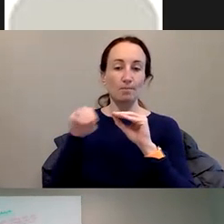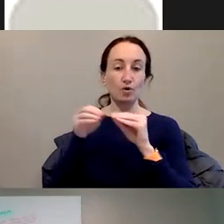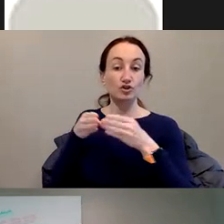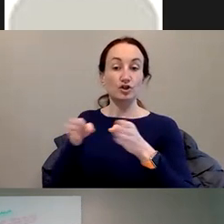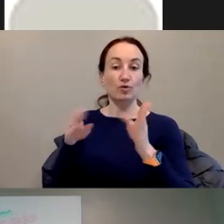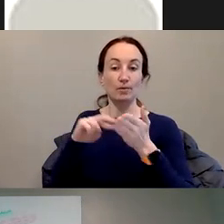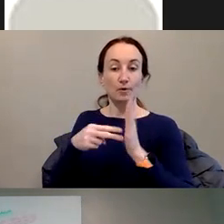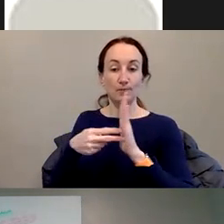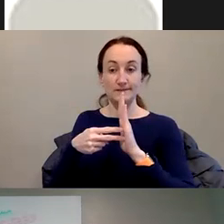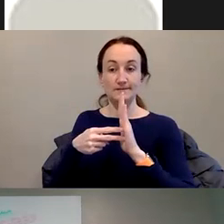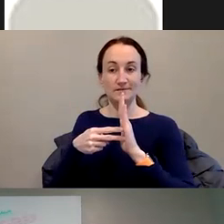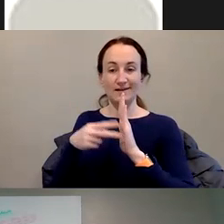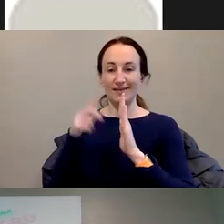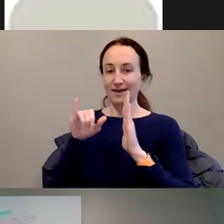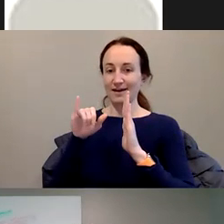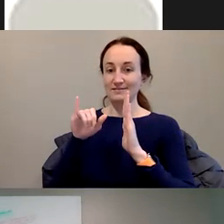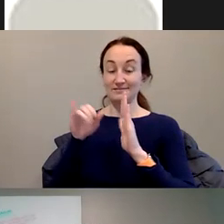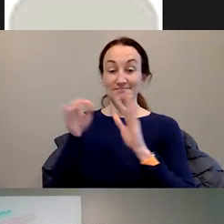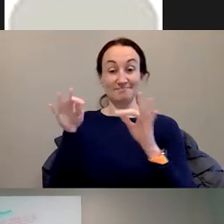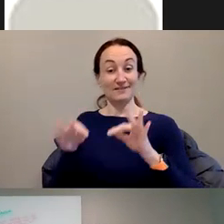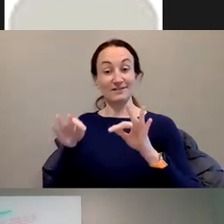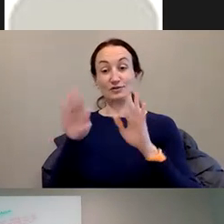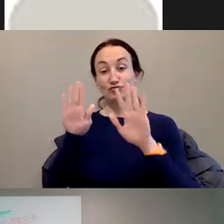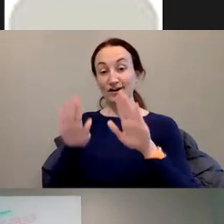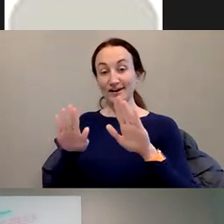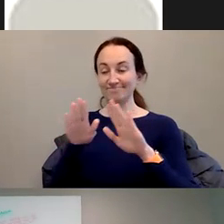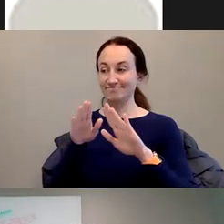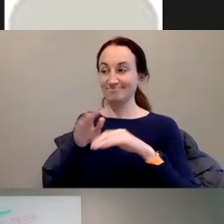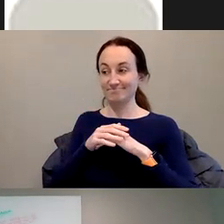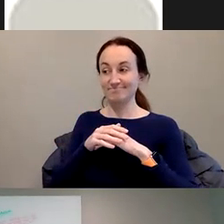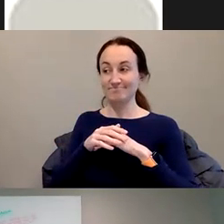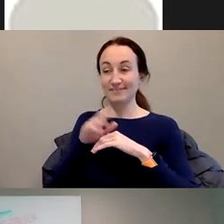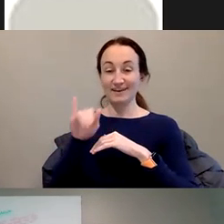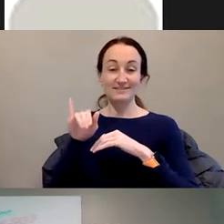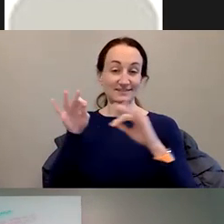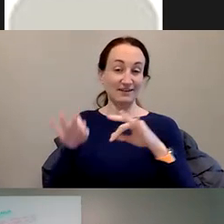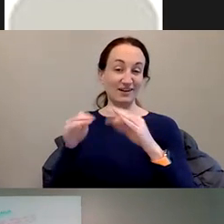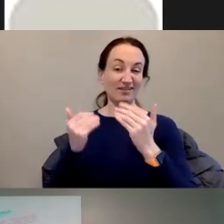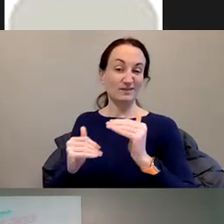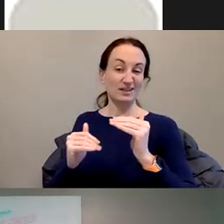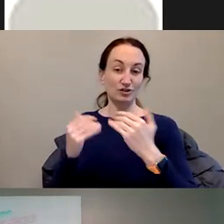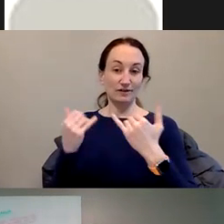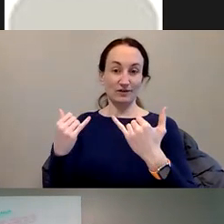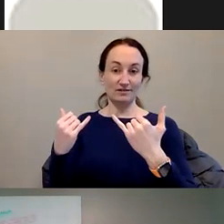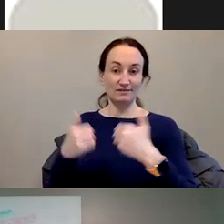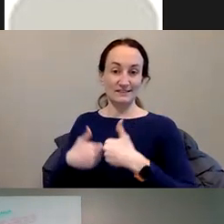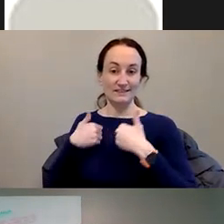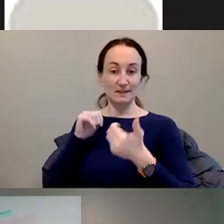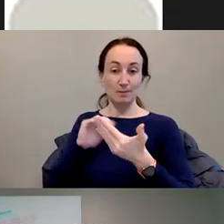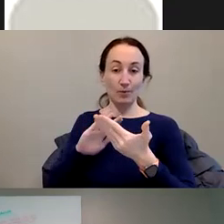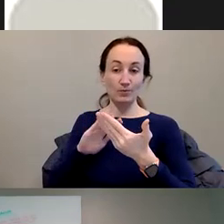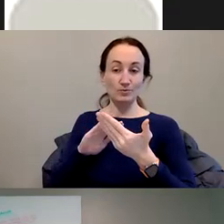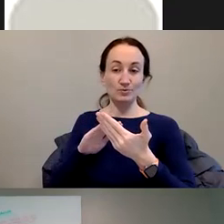purpose. So I think that's definitely a great, that's definitely a limitation of the current existing approach.